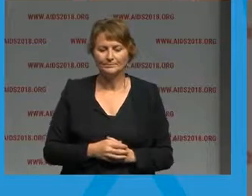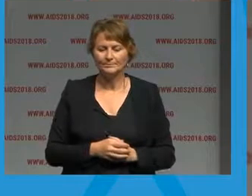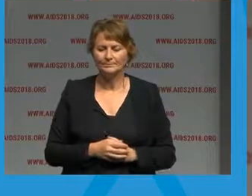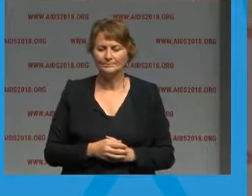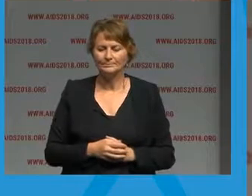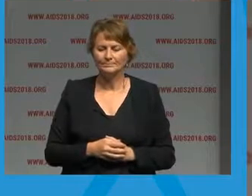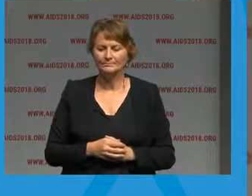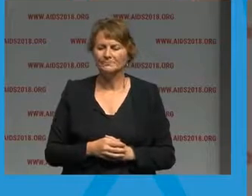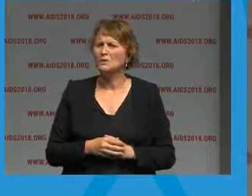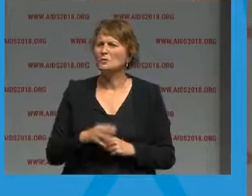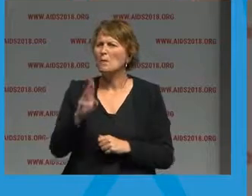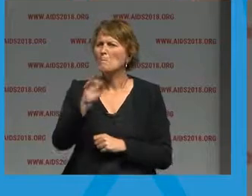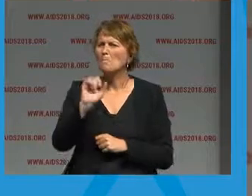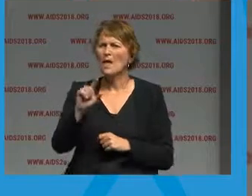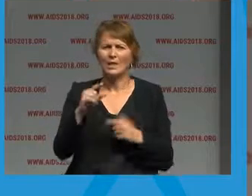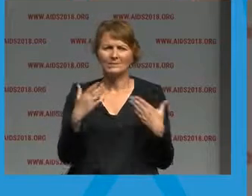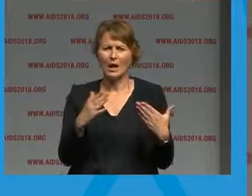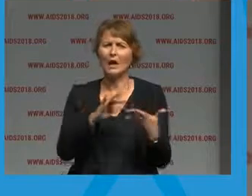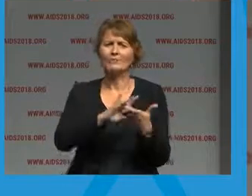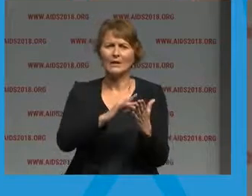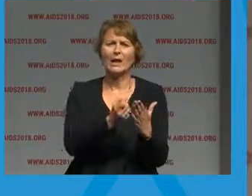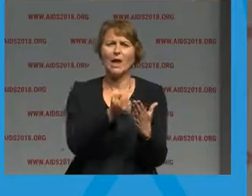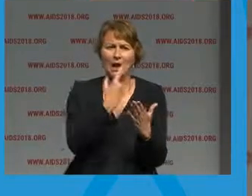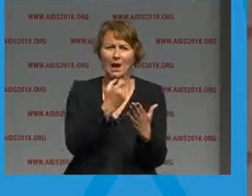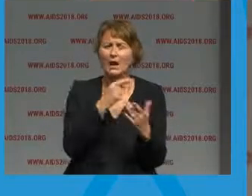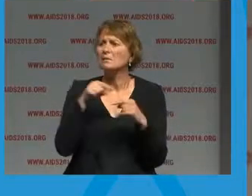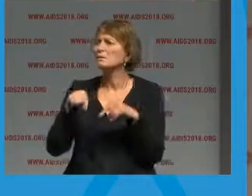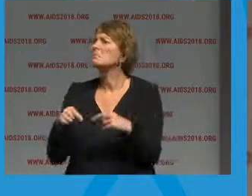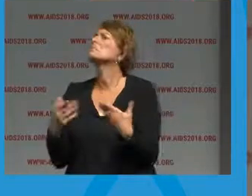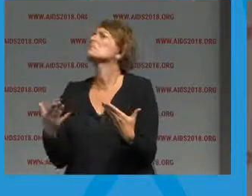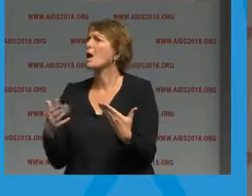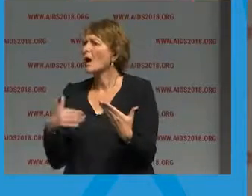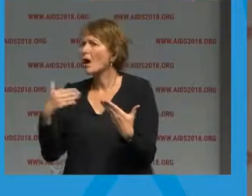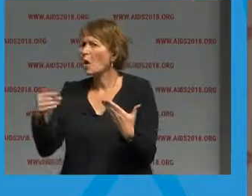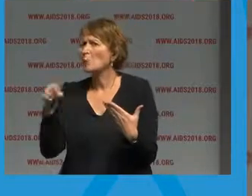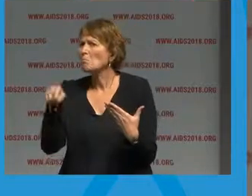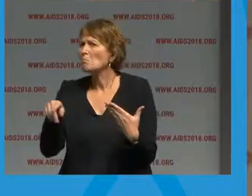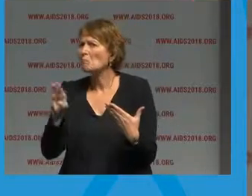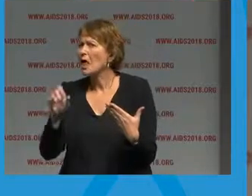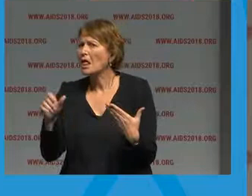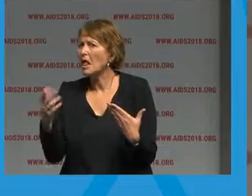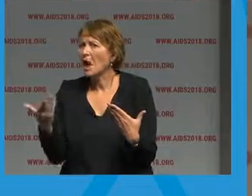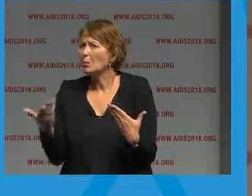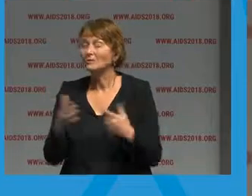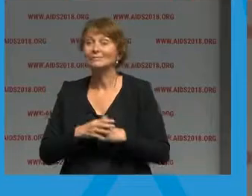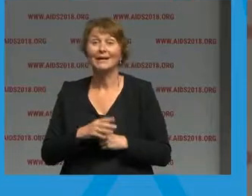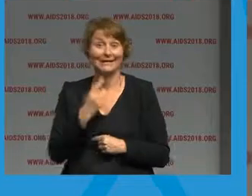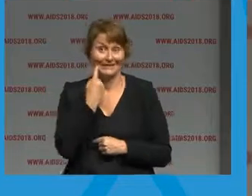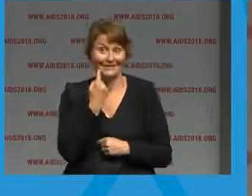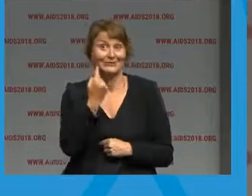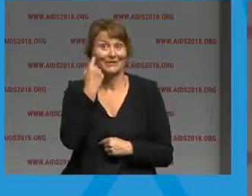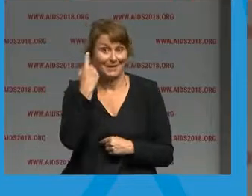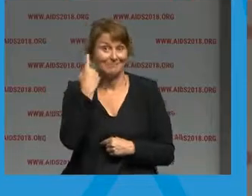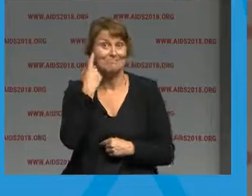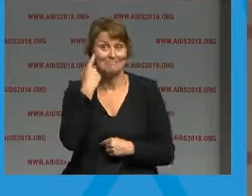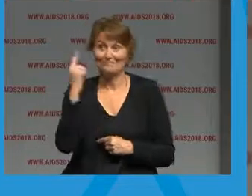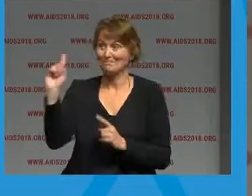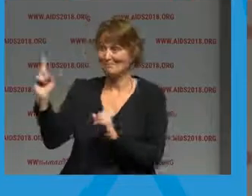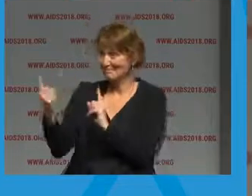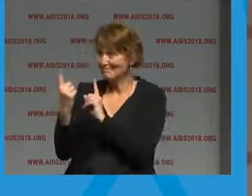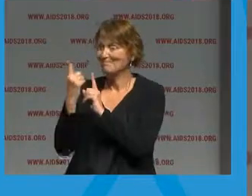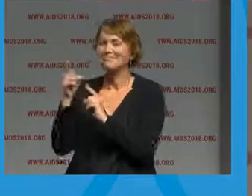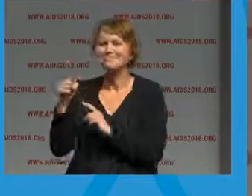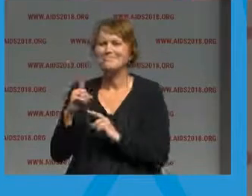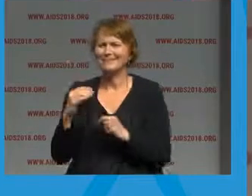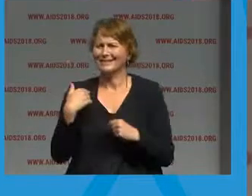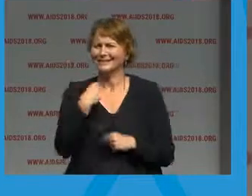What's he doing now? And I happened to hear from him yesterday, and he is now working, this young man